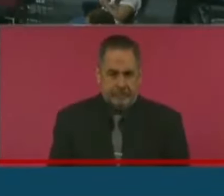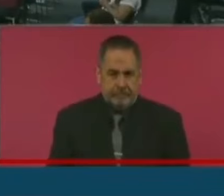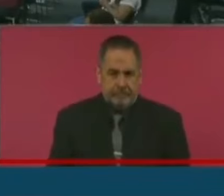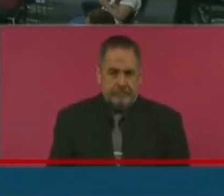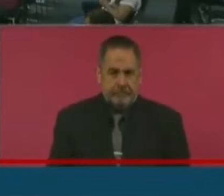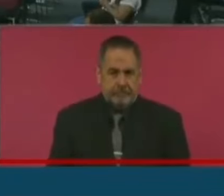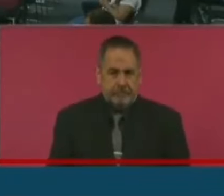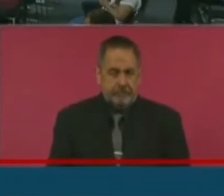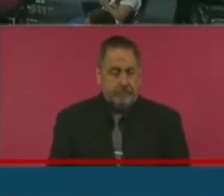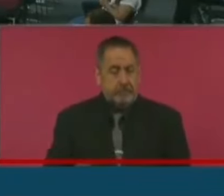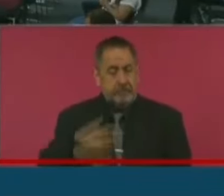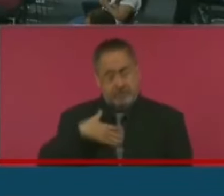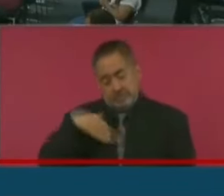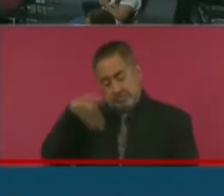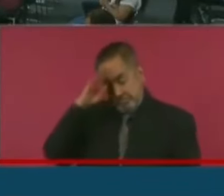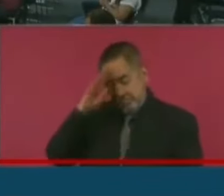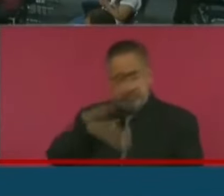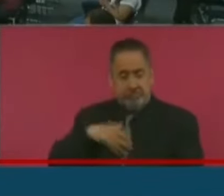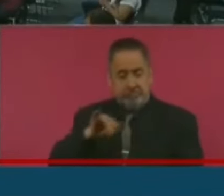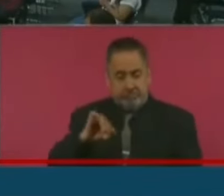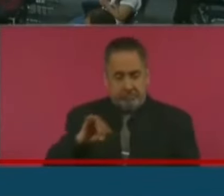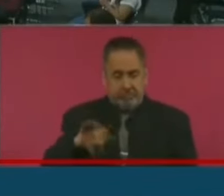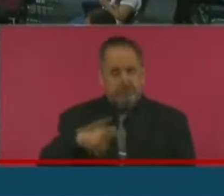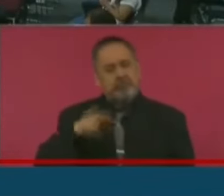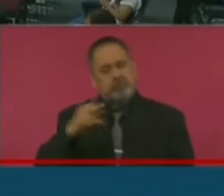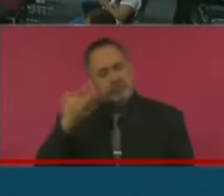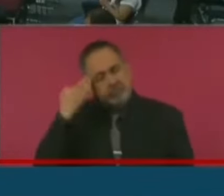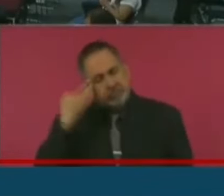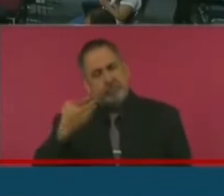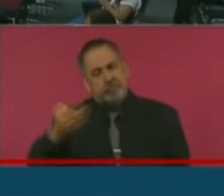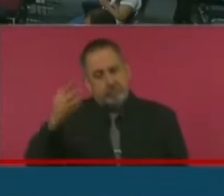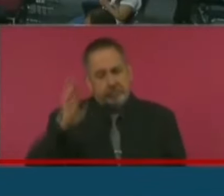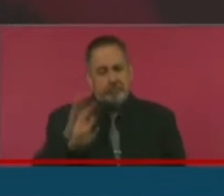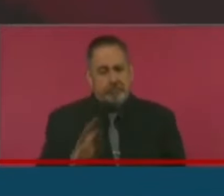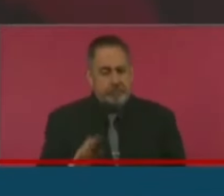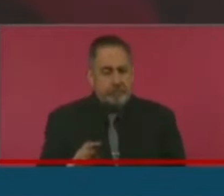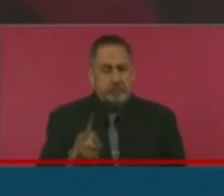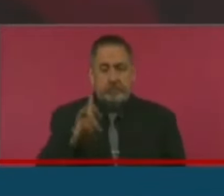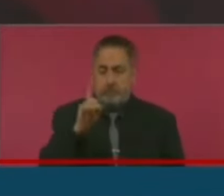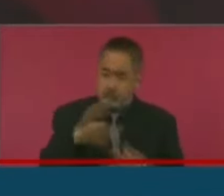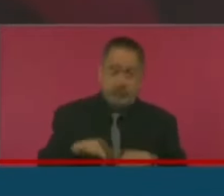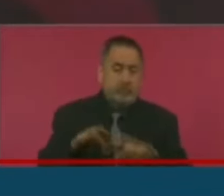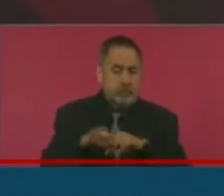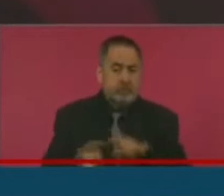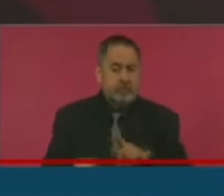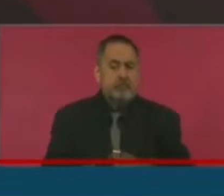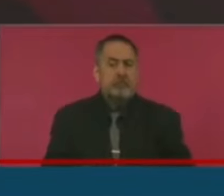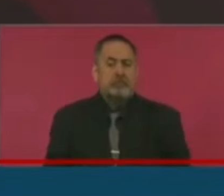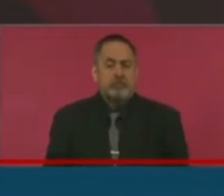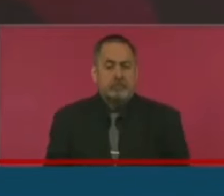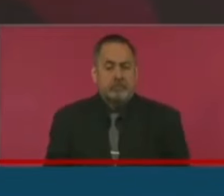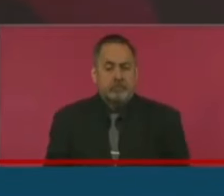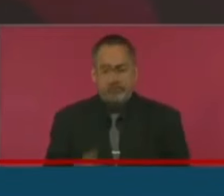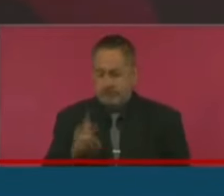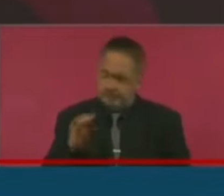And it is important that it be a precedent.